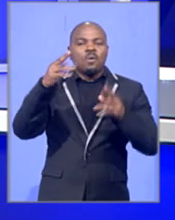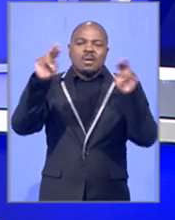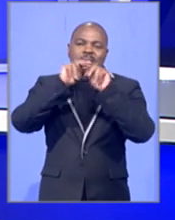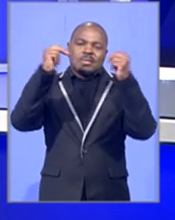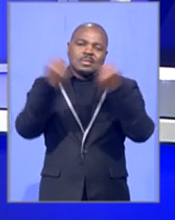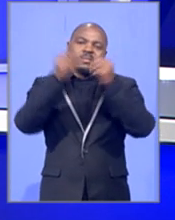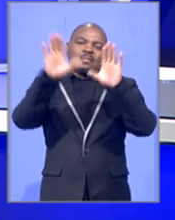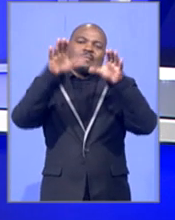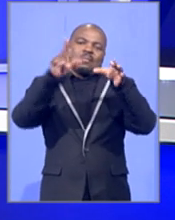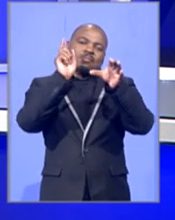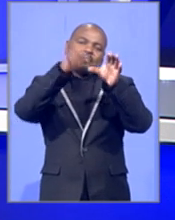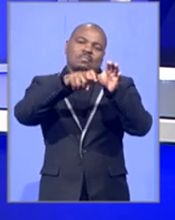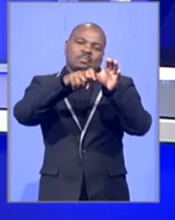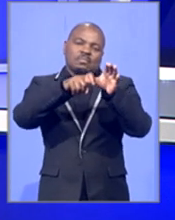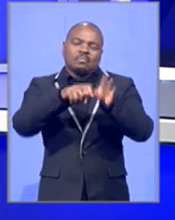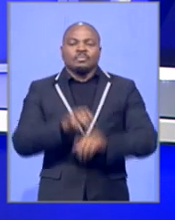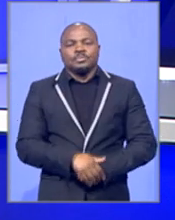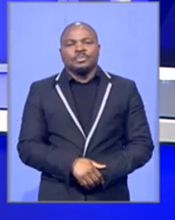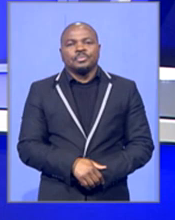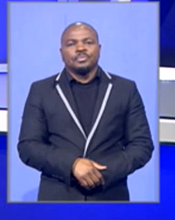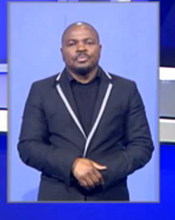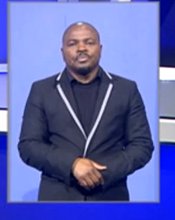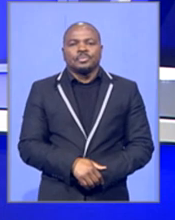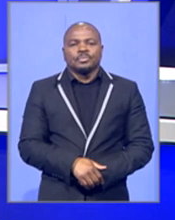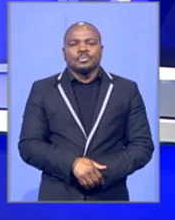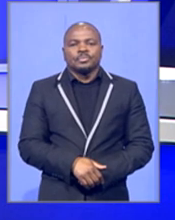ya ntlo ya bosetšhaba ya baetapele ba setso.